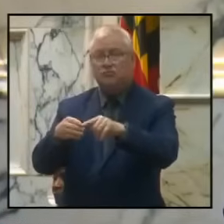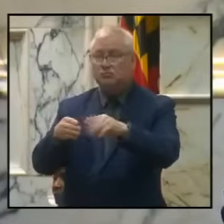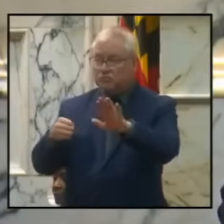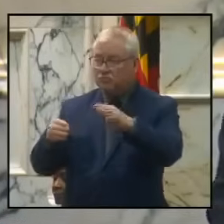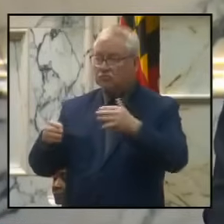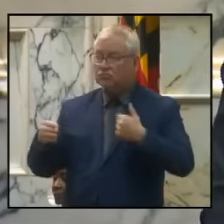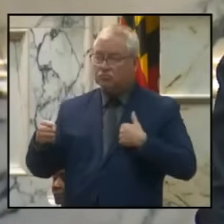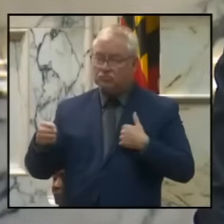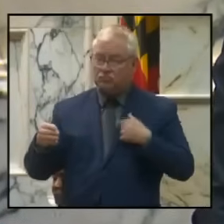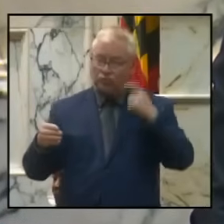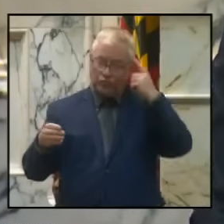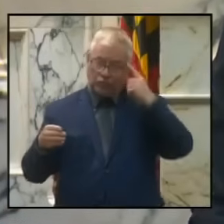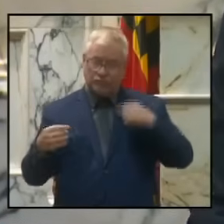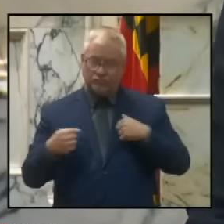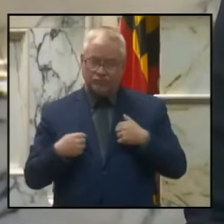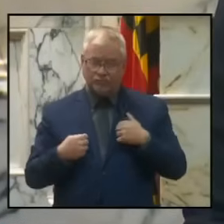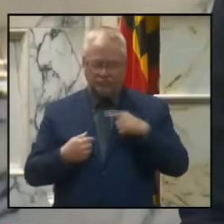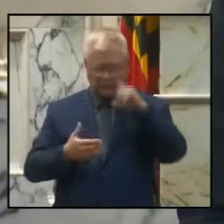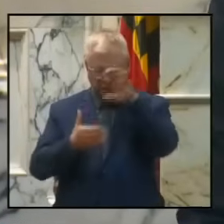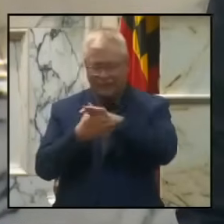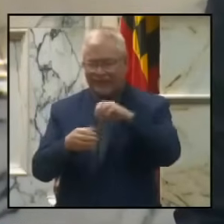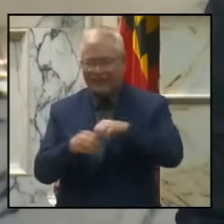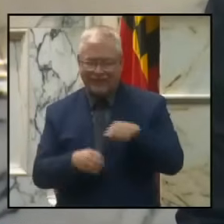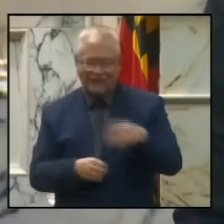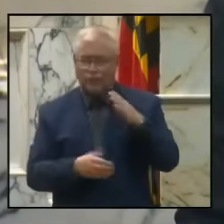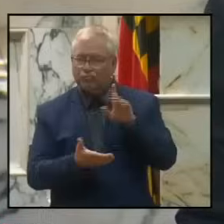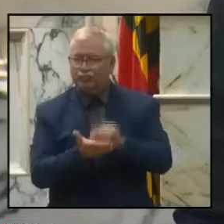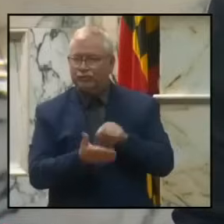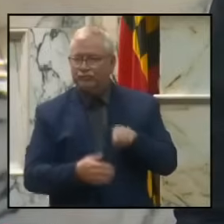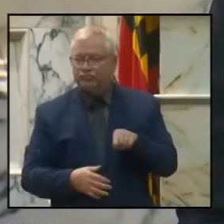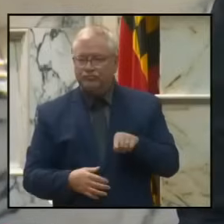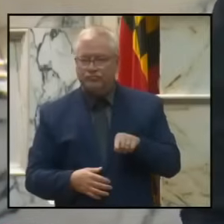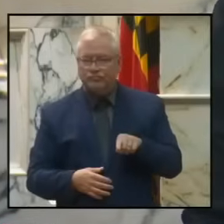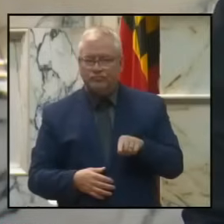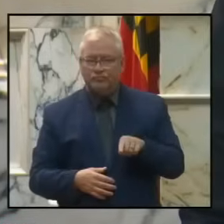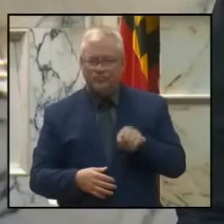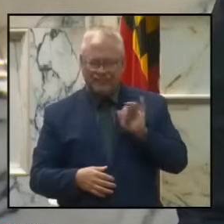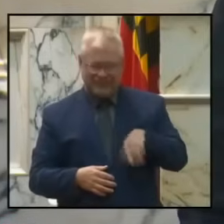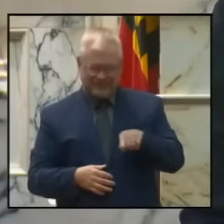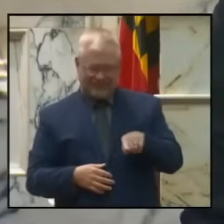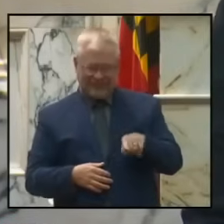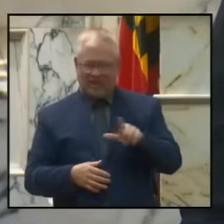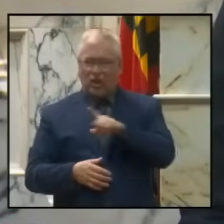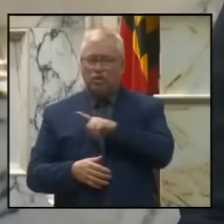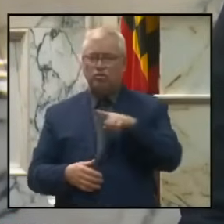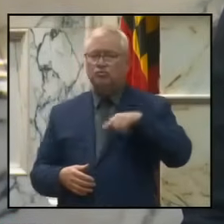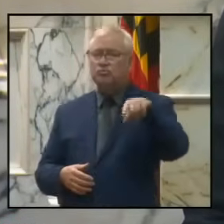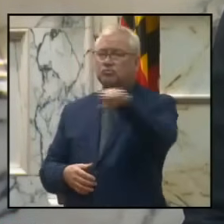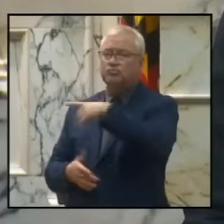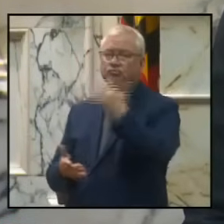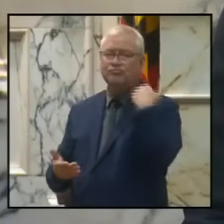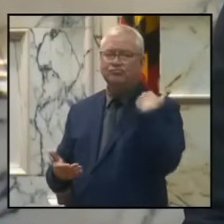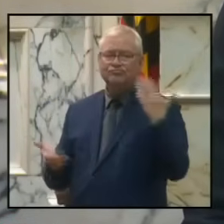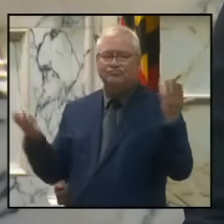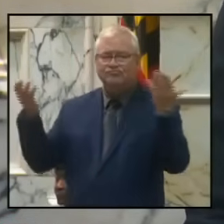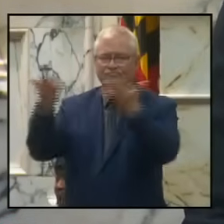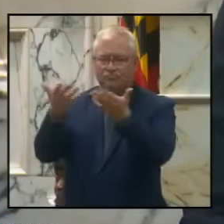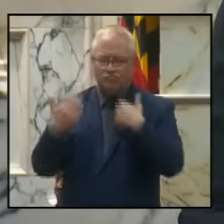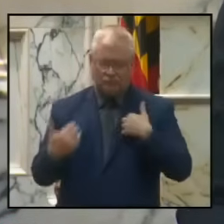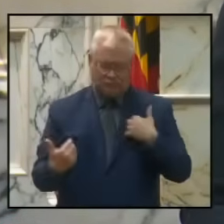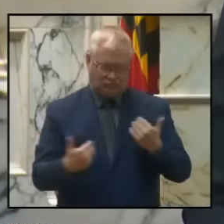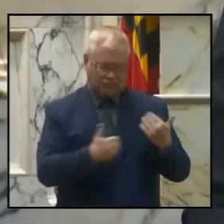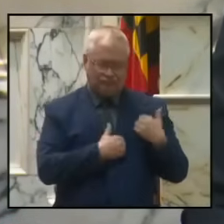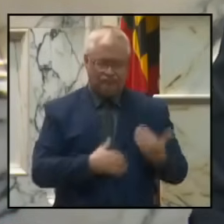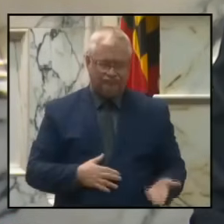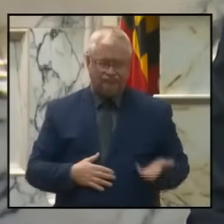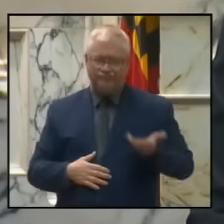blueprint and wants to see the full force of this legislation realized. But if history teaches us